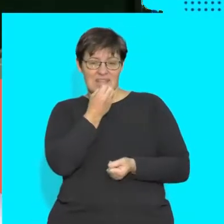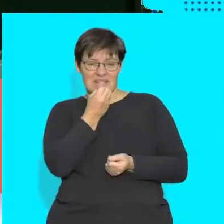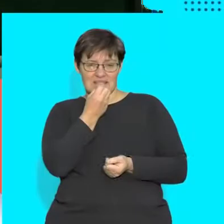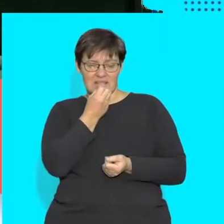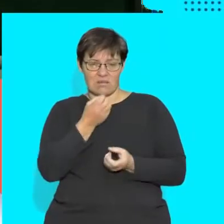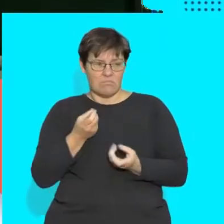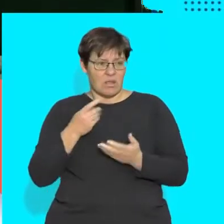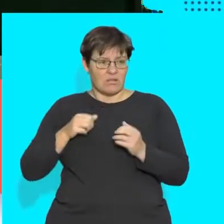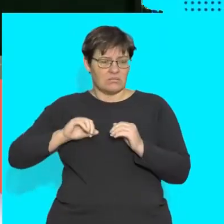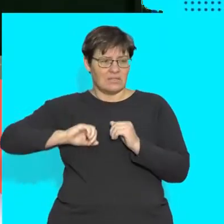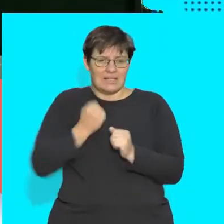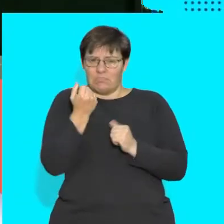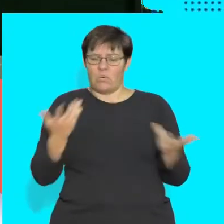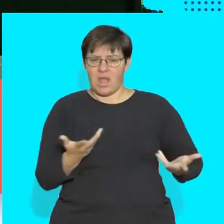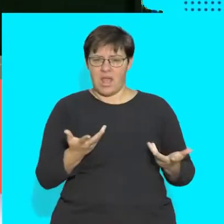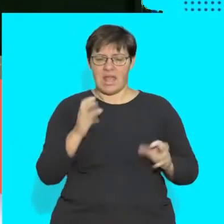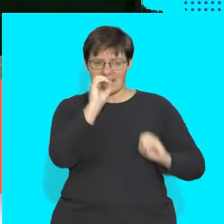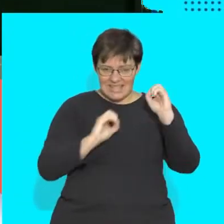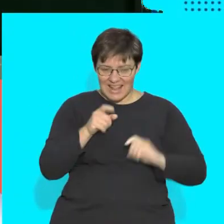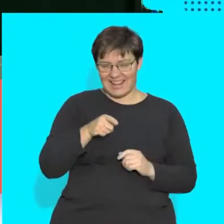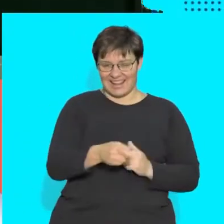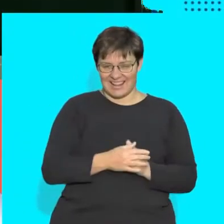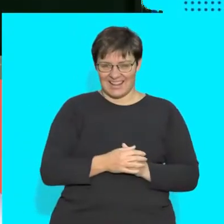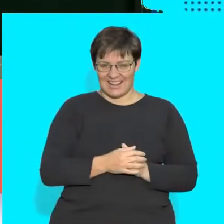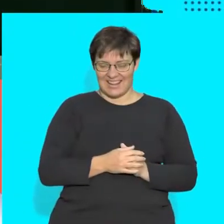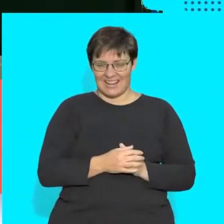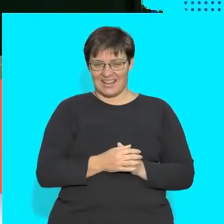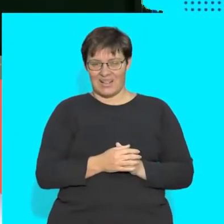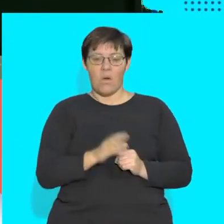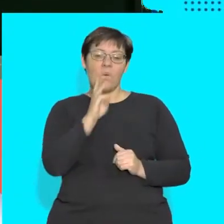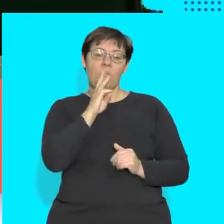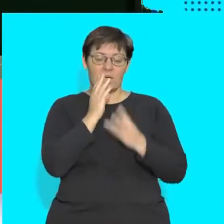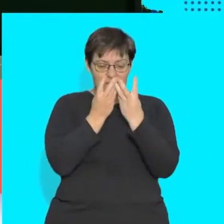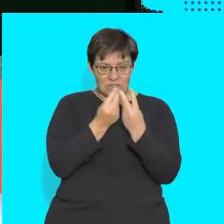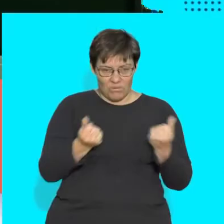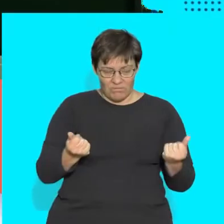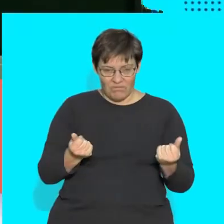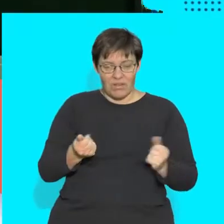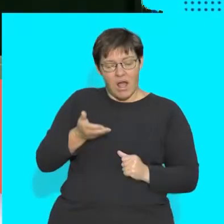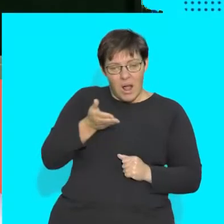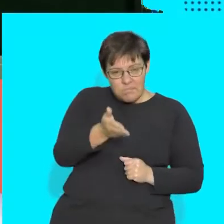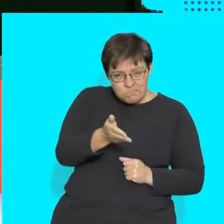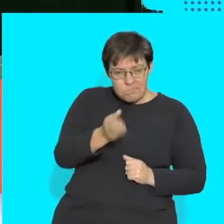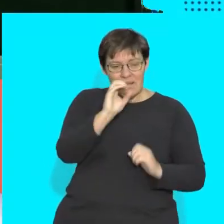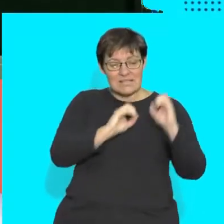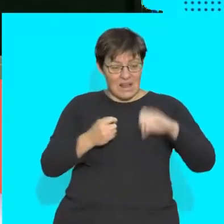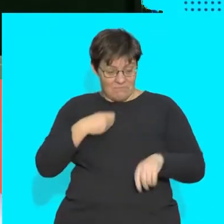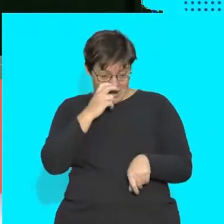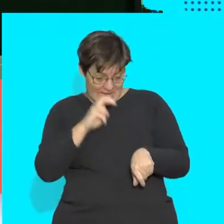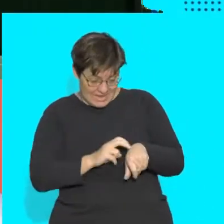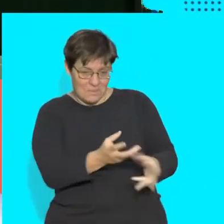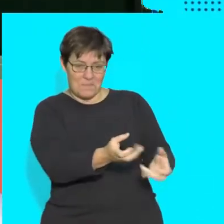do I store it? I store it in the cell. Dissolves in the water, and it's there in the cell when I need